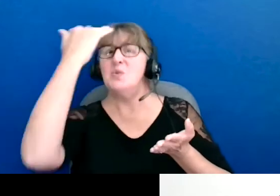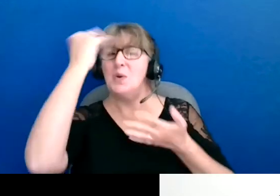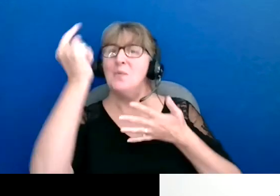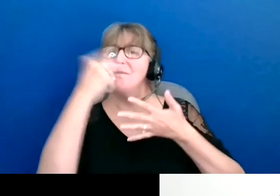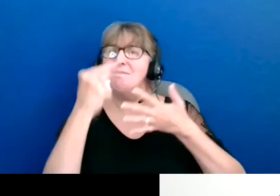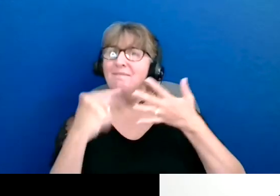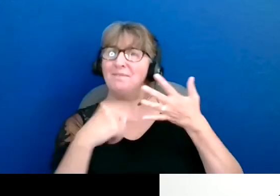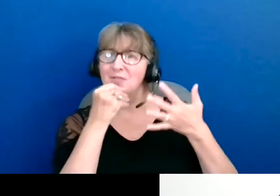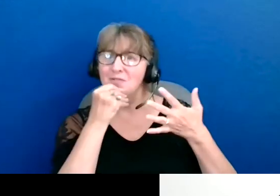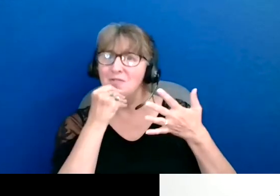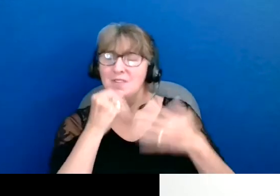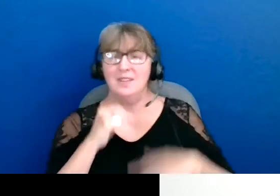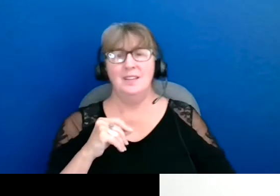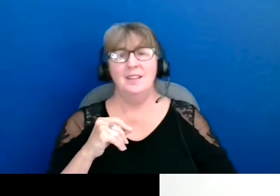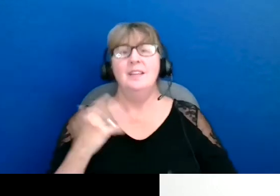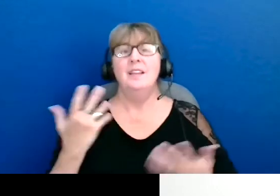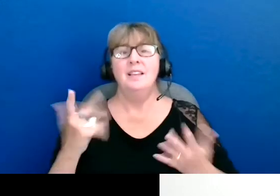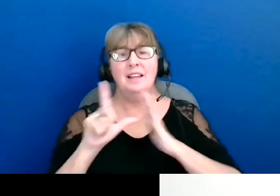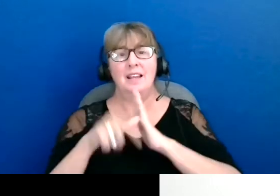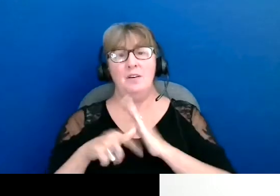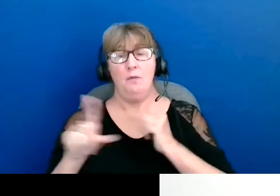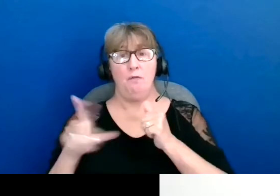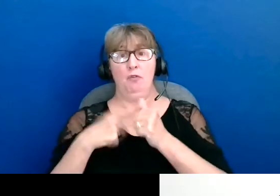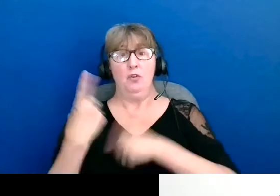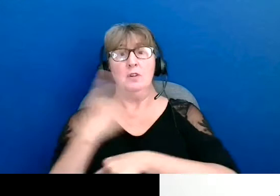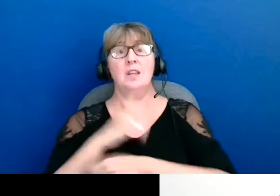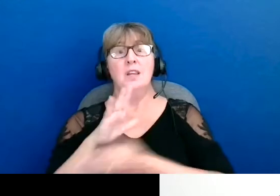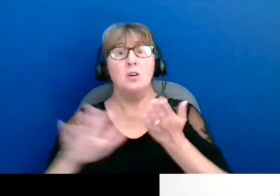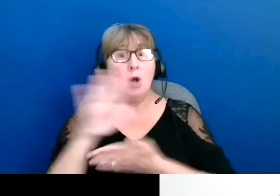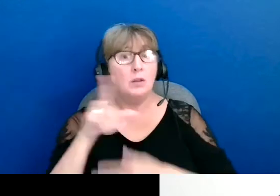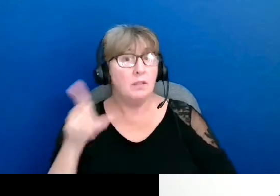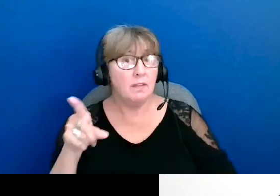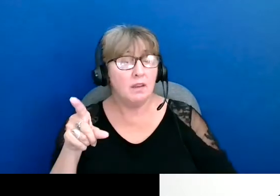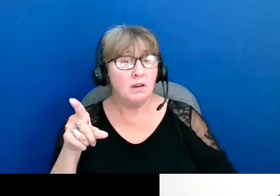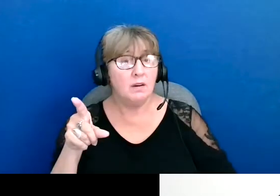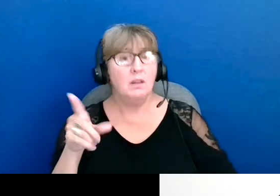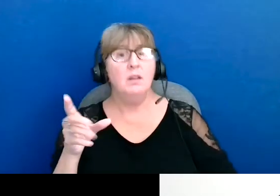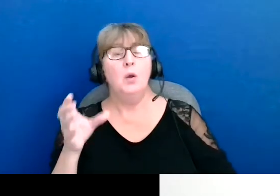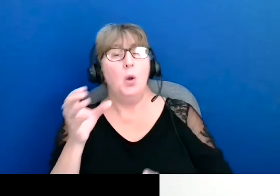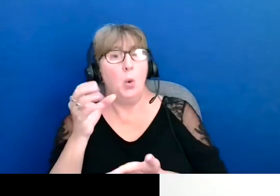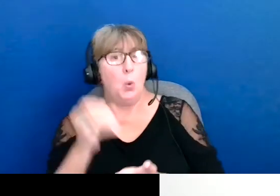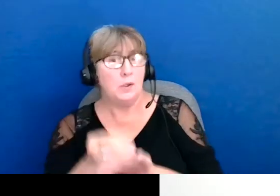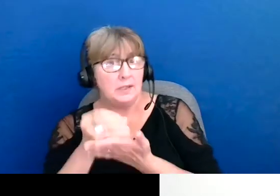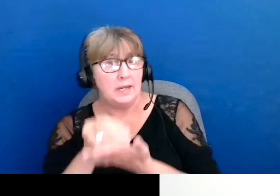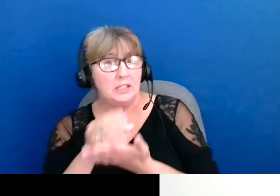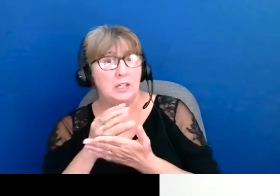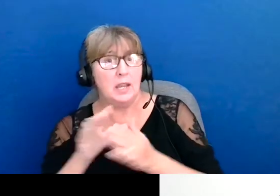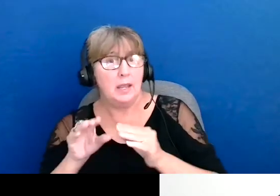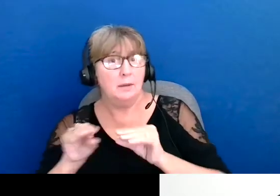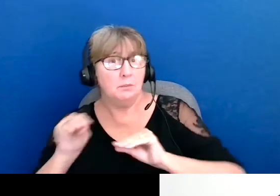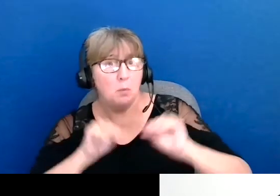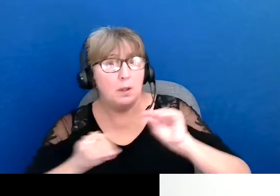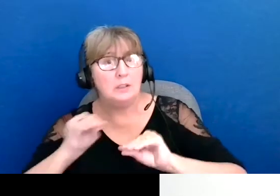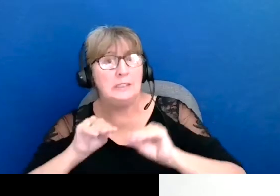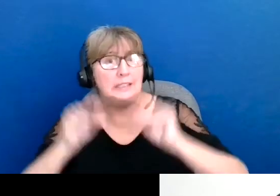first day at college, I had an orientation and mobility instructor show me the